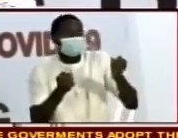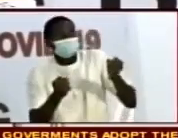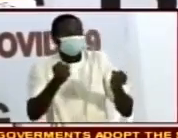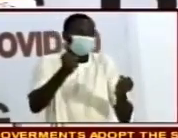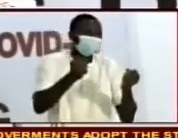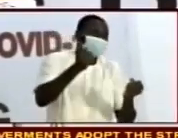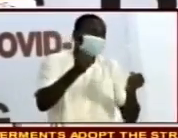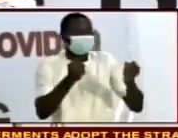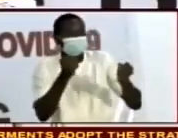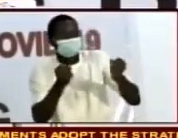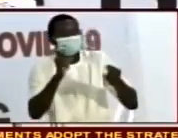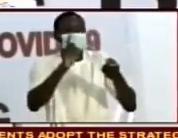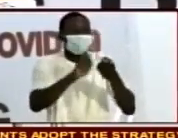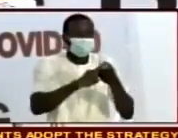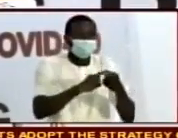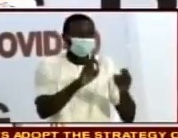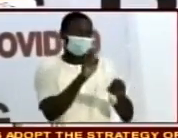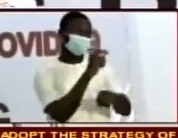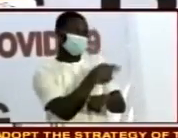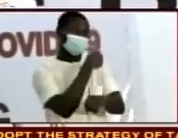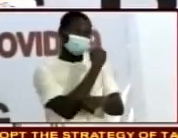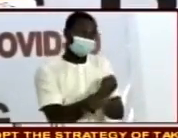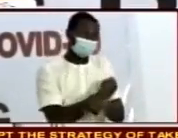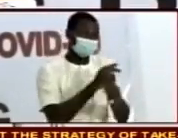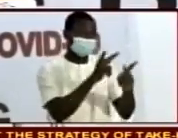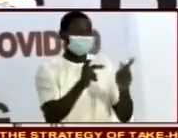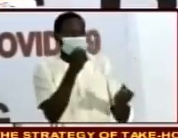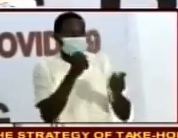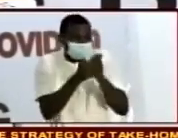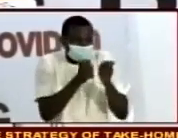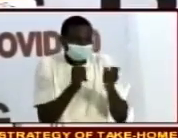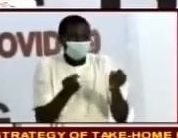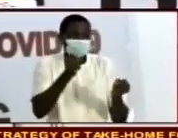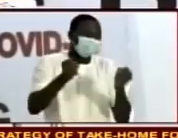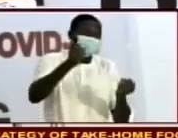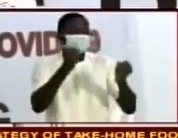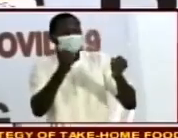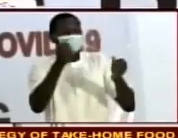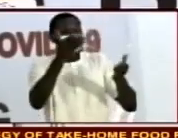IDH, Infectious Disease Hospital in Lagos, managed to drive there, and